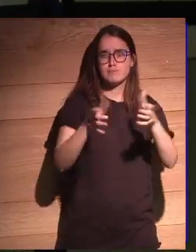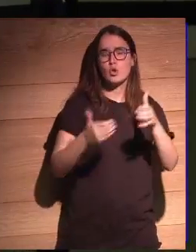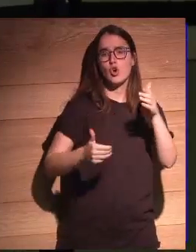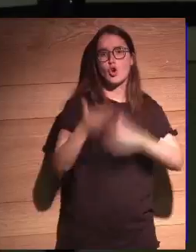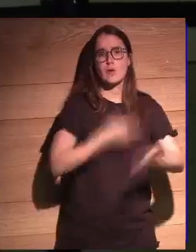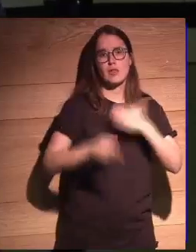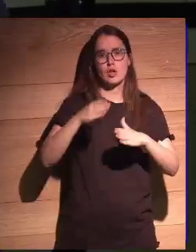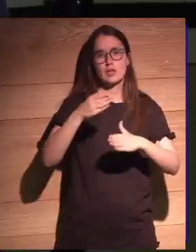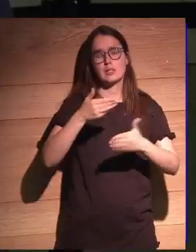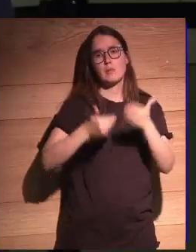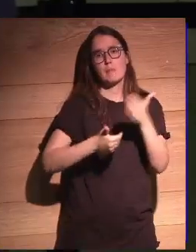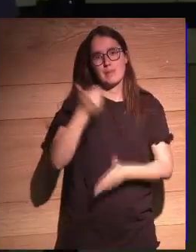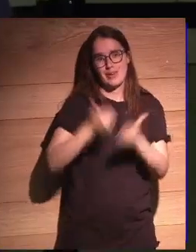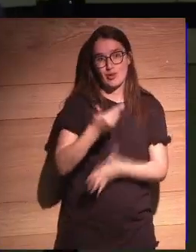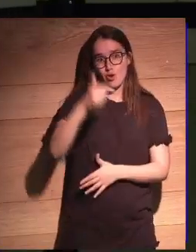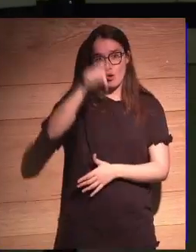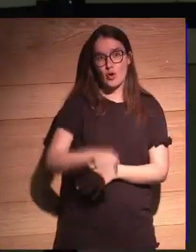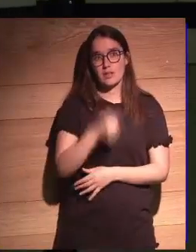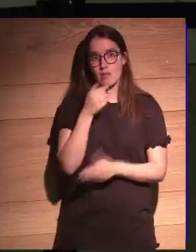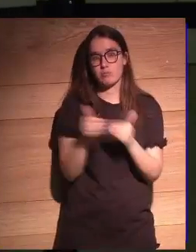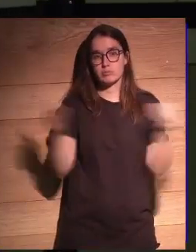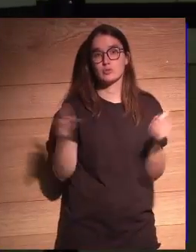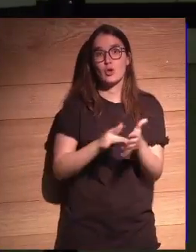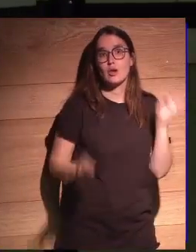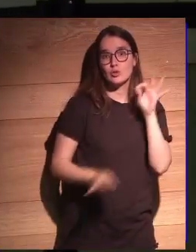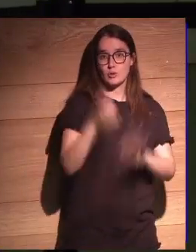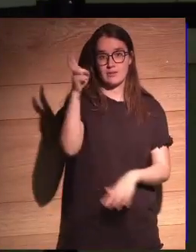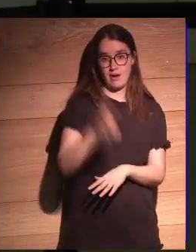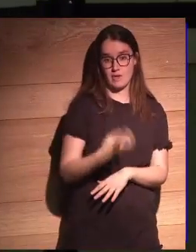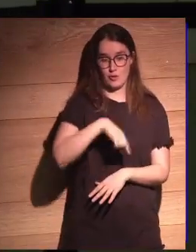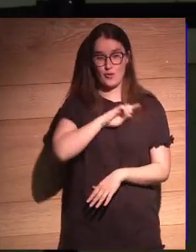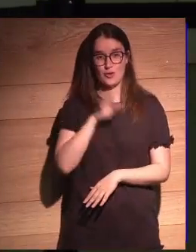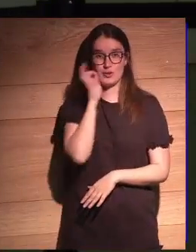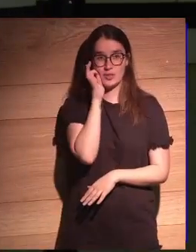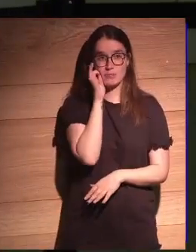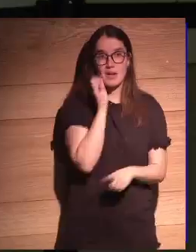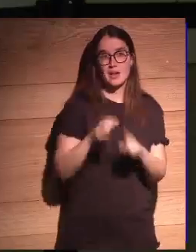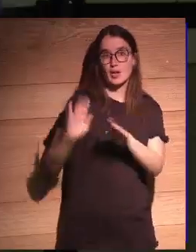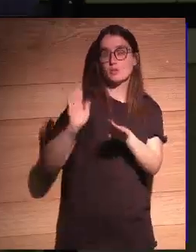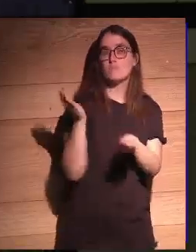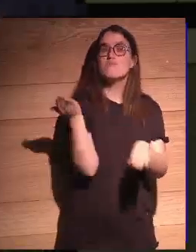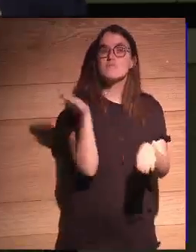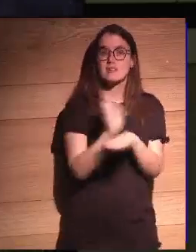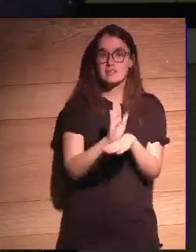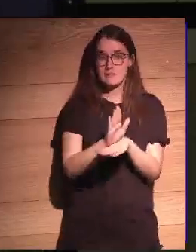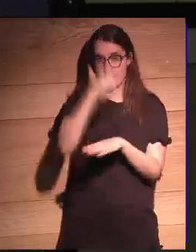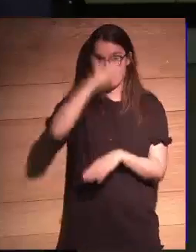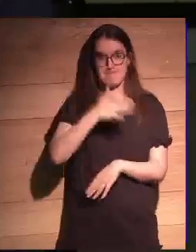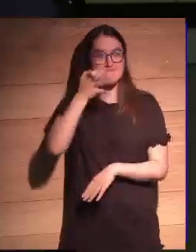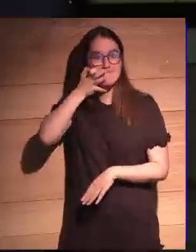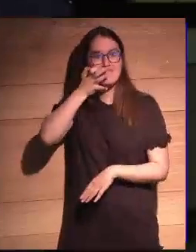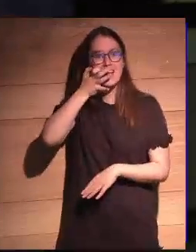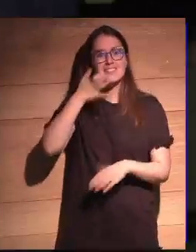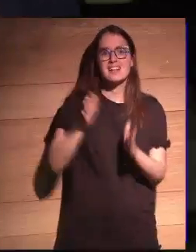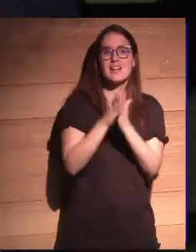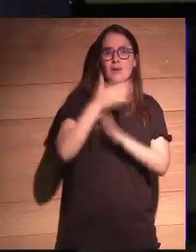the academic world is also very well known for the general public. And today, as I was saying at the beginning, we are lucky enough to